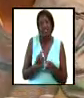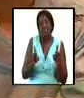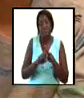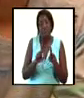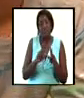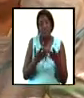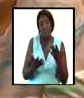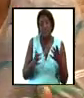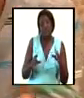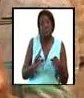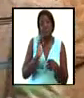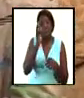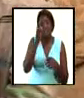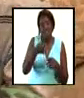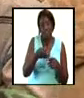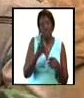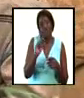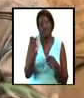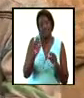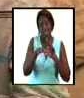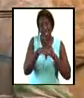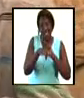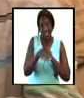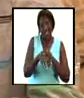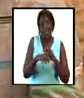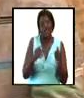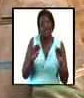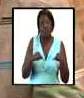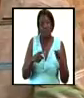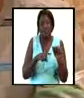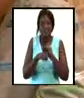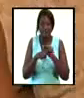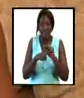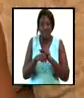become a doctor one day. So I have to practice the handwriting that goes with it.